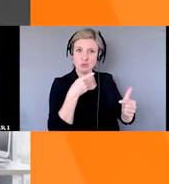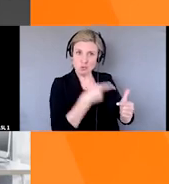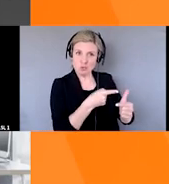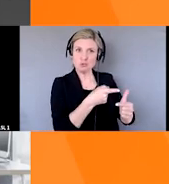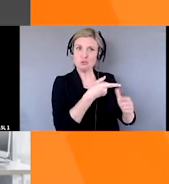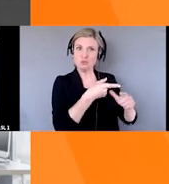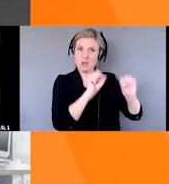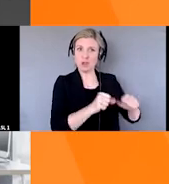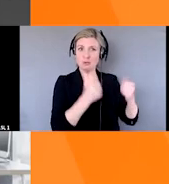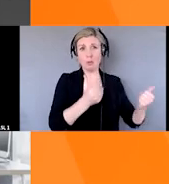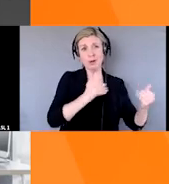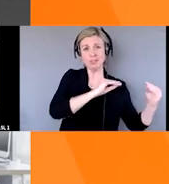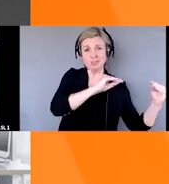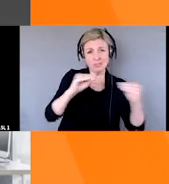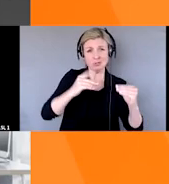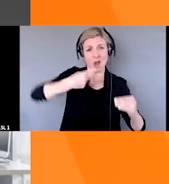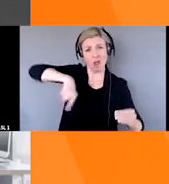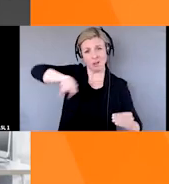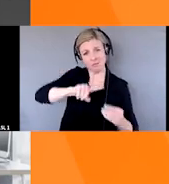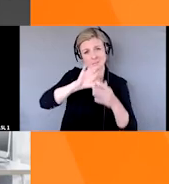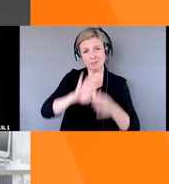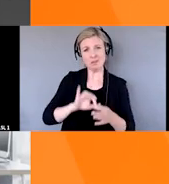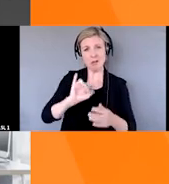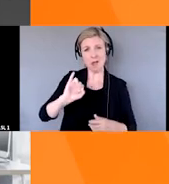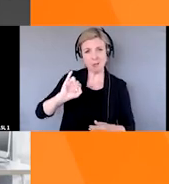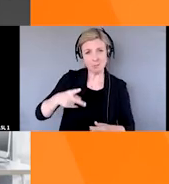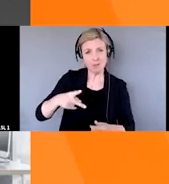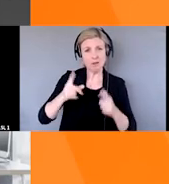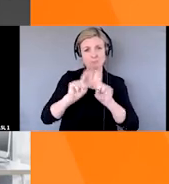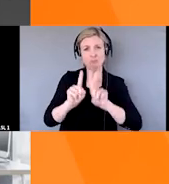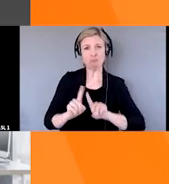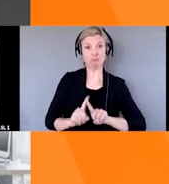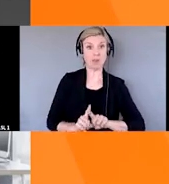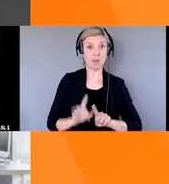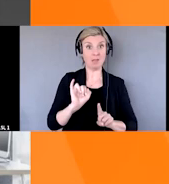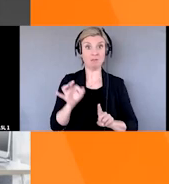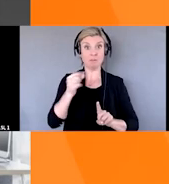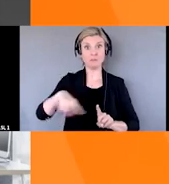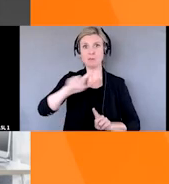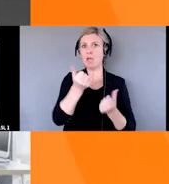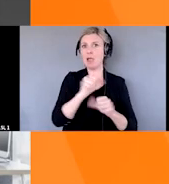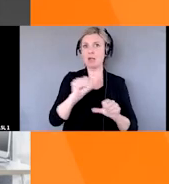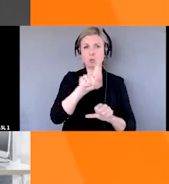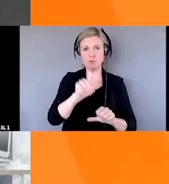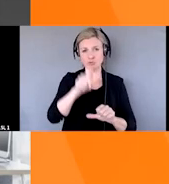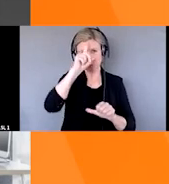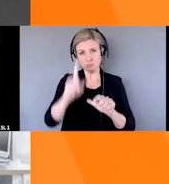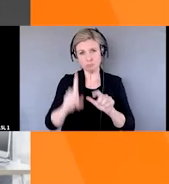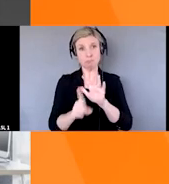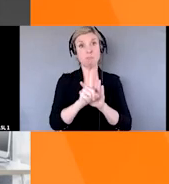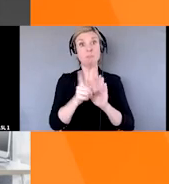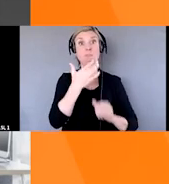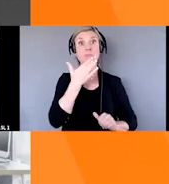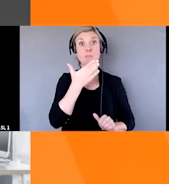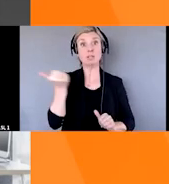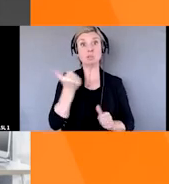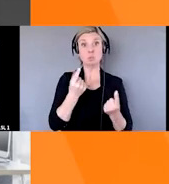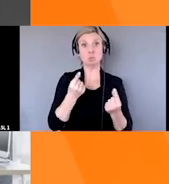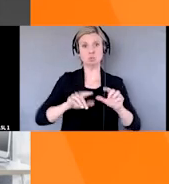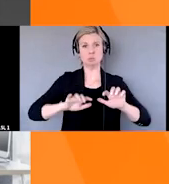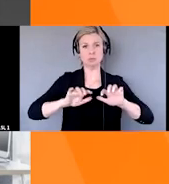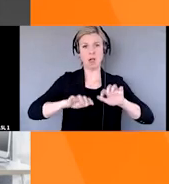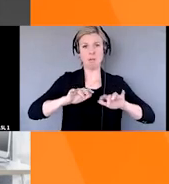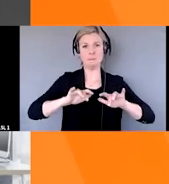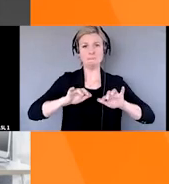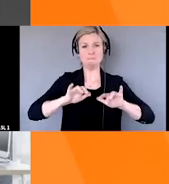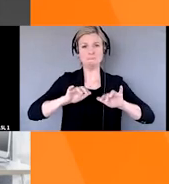to teach us about. Should anyone have any questions today, you can put them in the Q&A section,